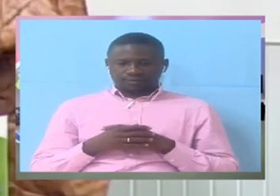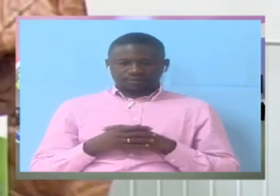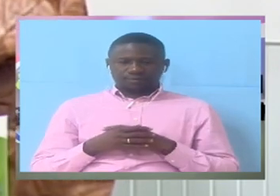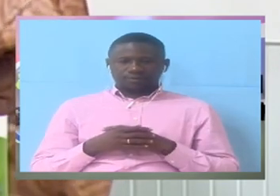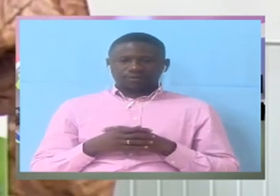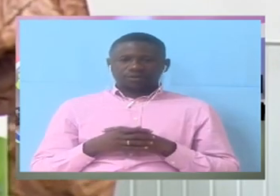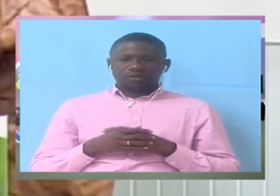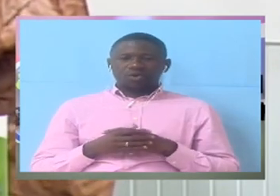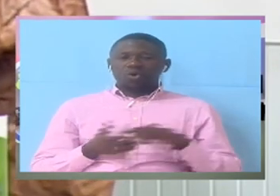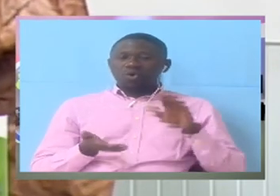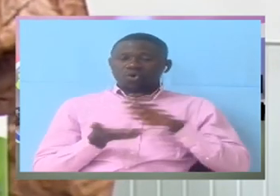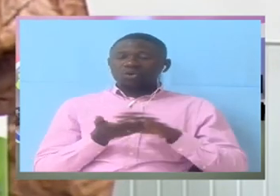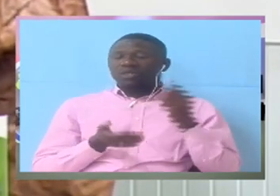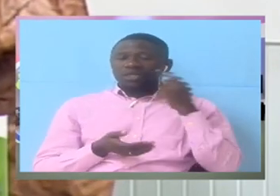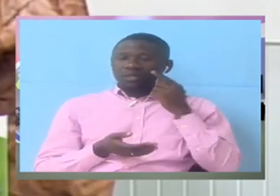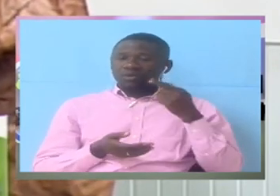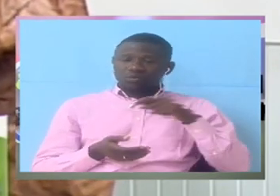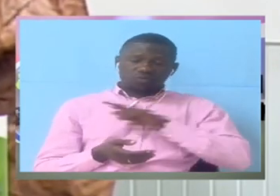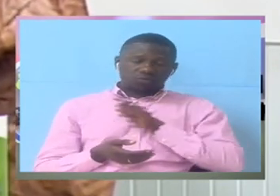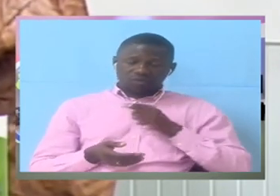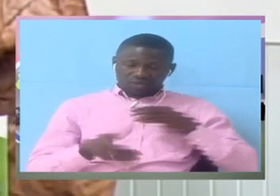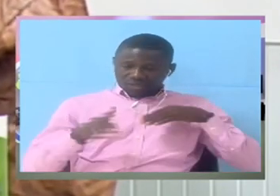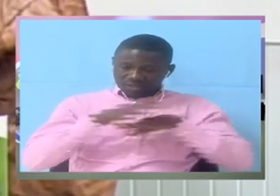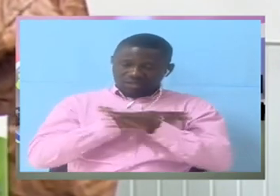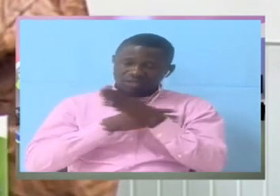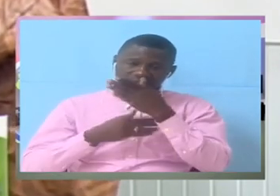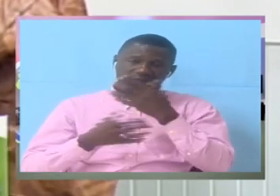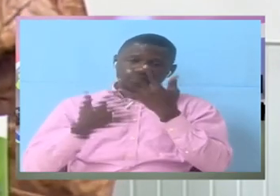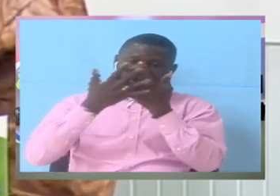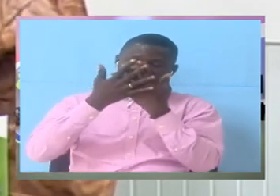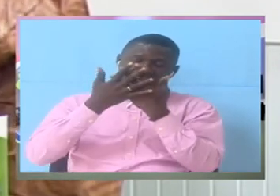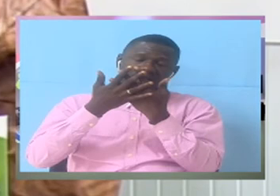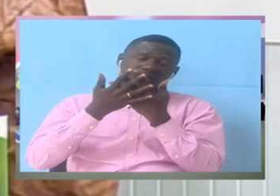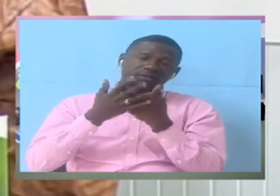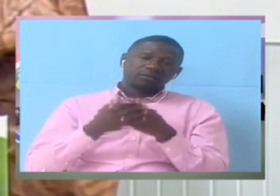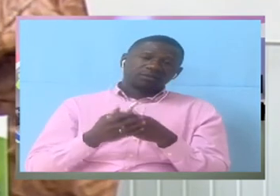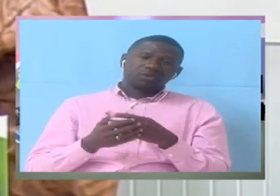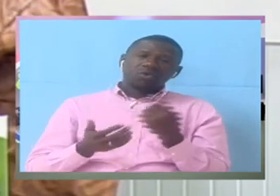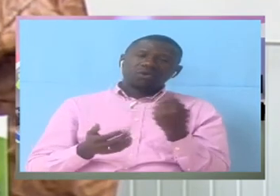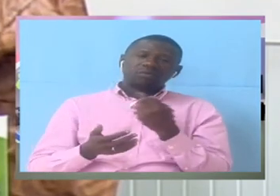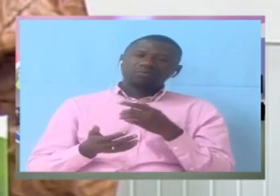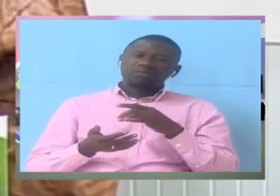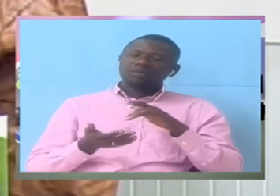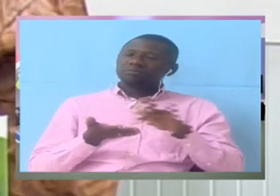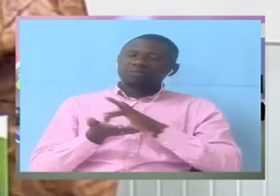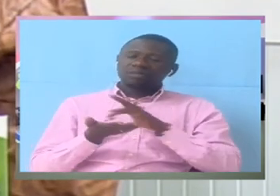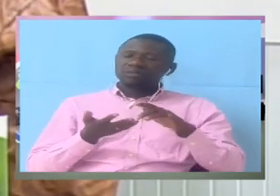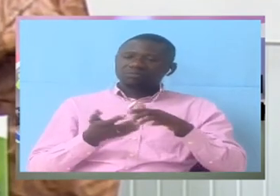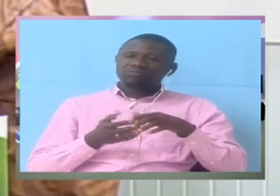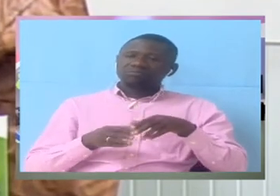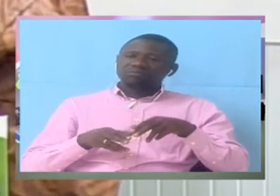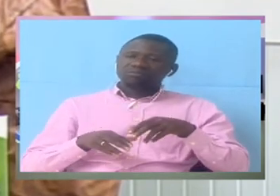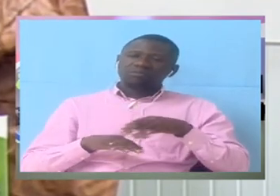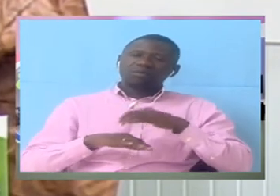same. The day that we were going in there, they were only planks. Just